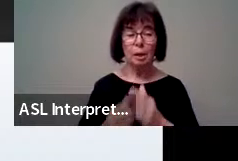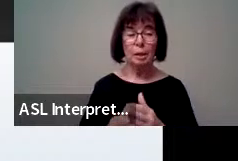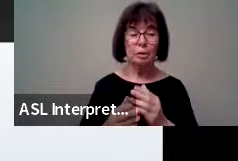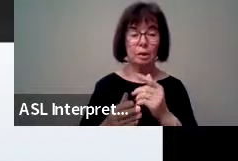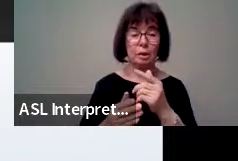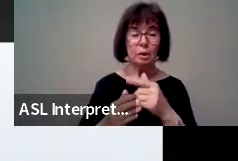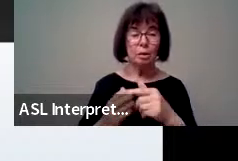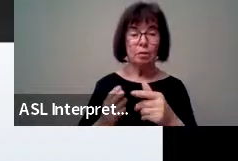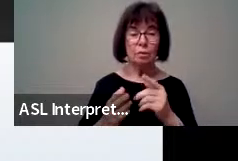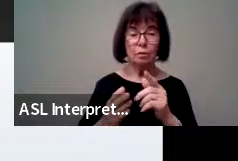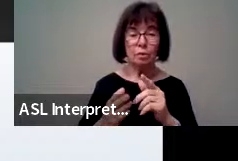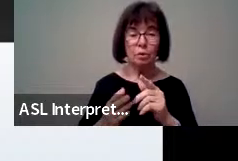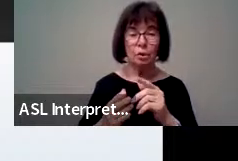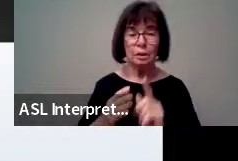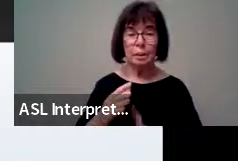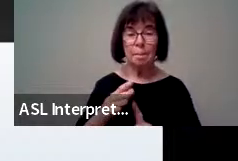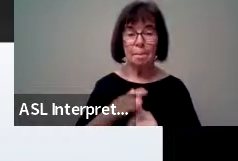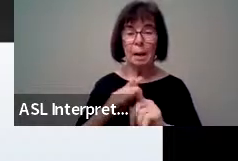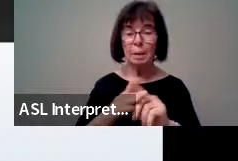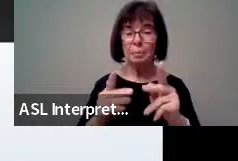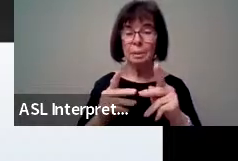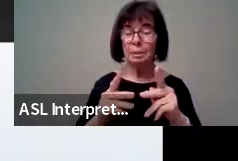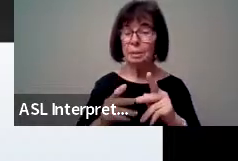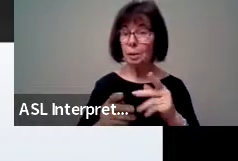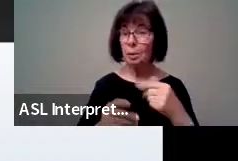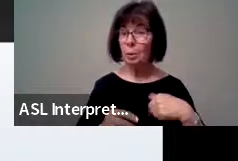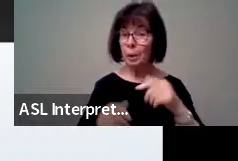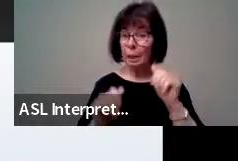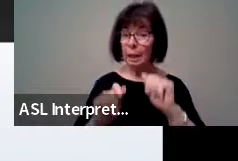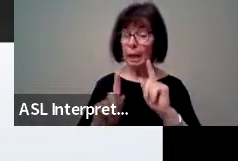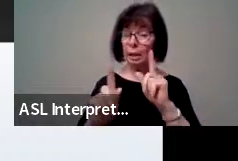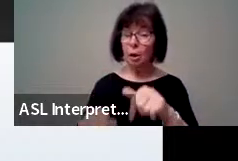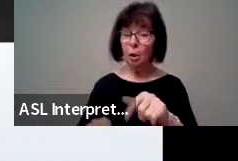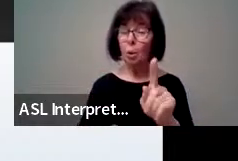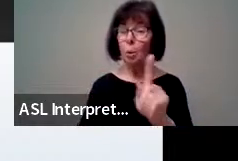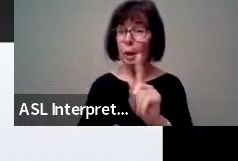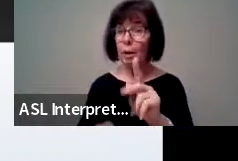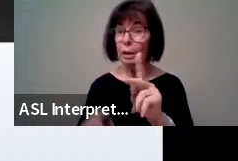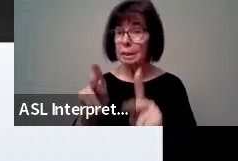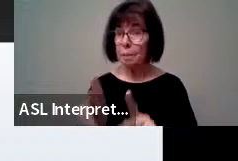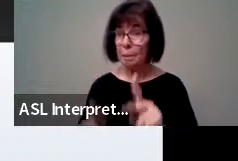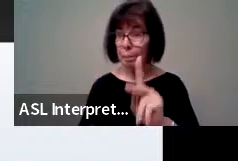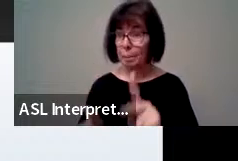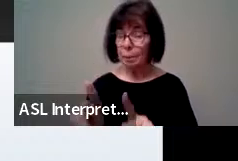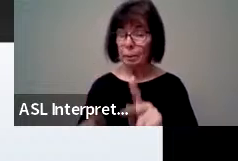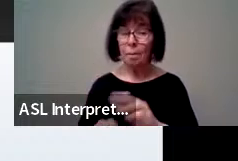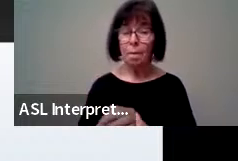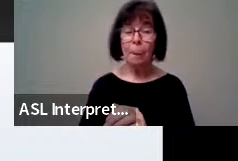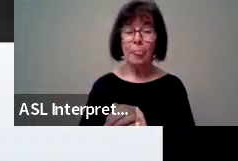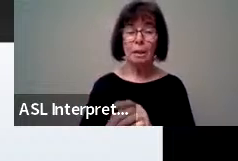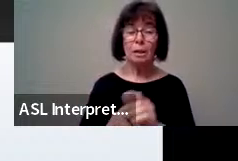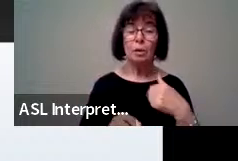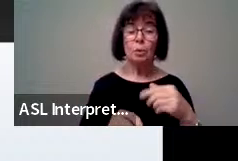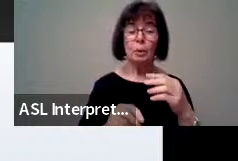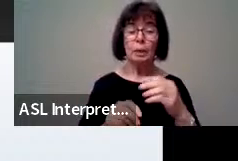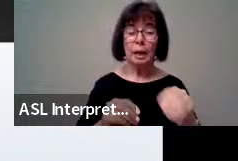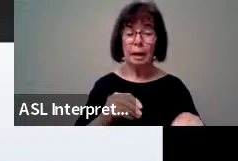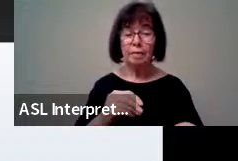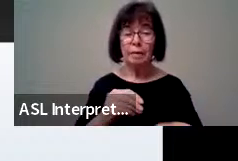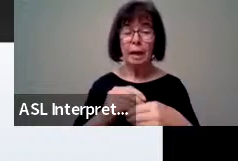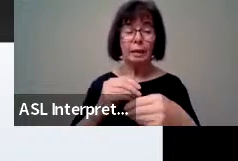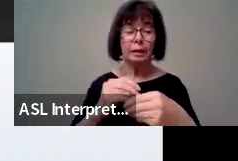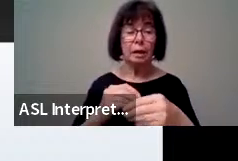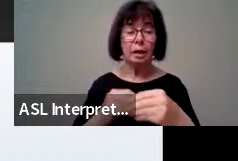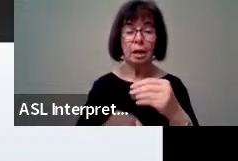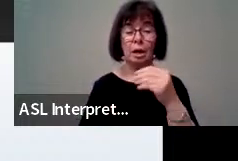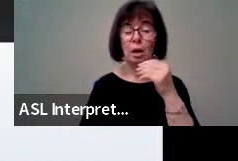having stationary pods, so we can go where the people are who are unvaccinated. And we have expanded our homebound program, our